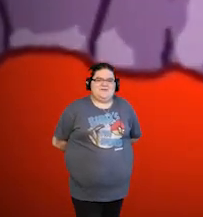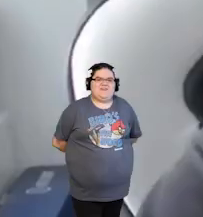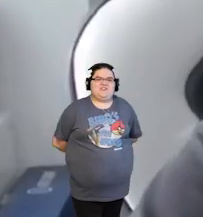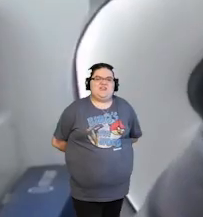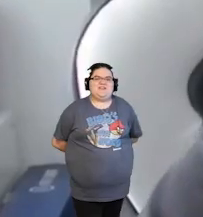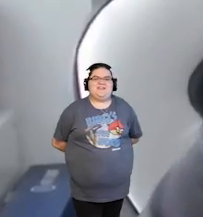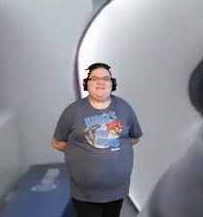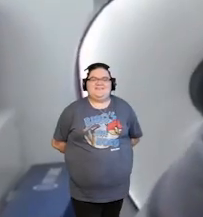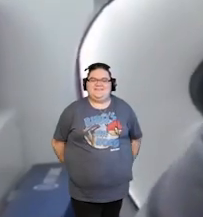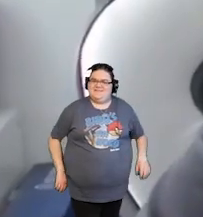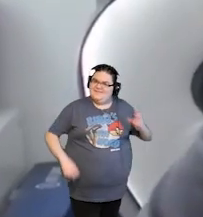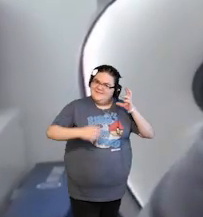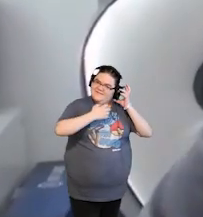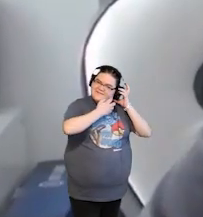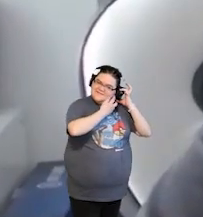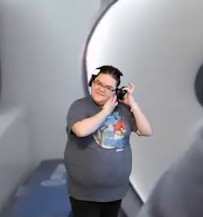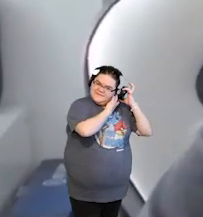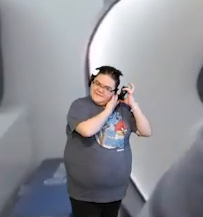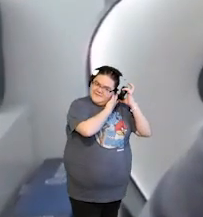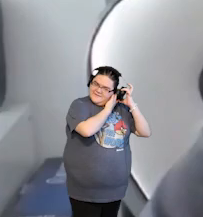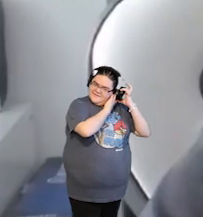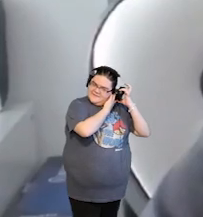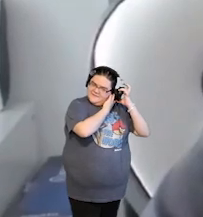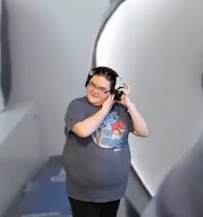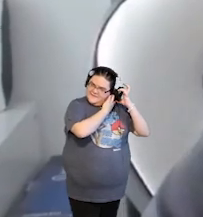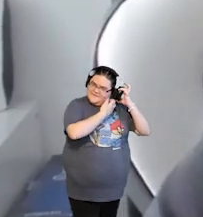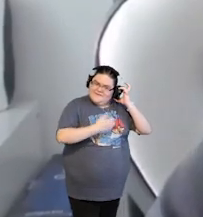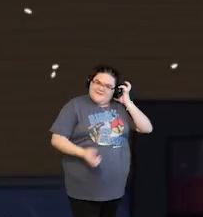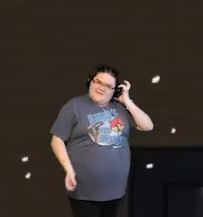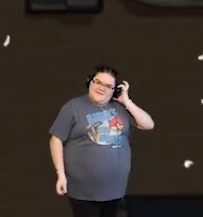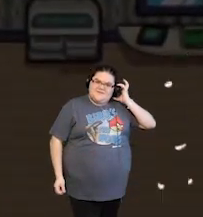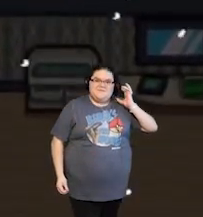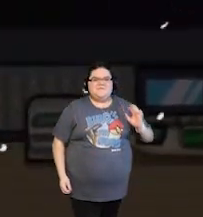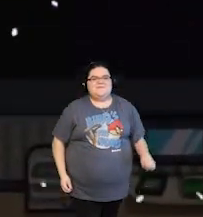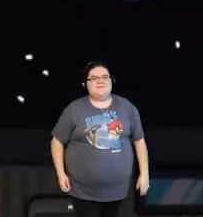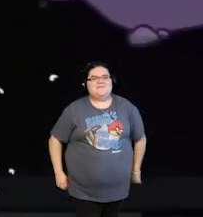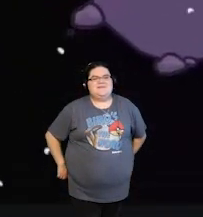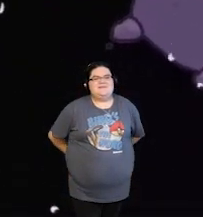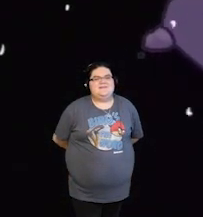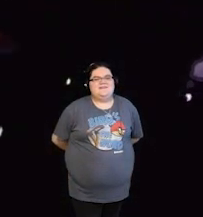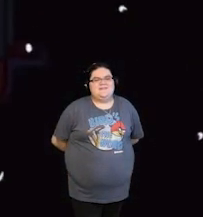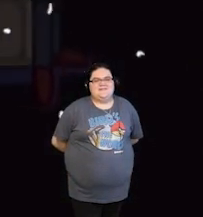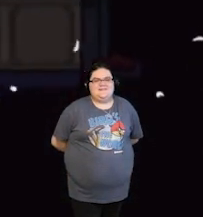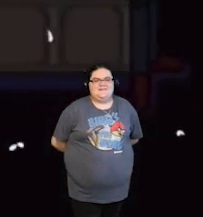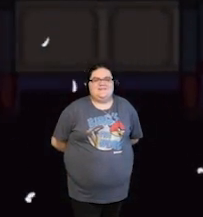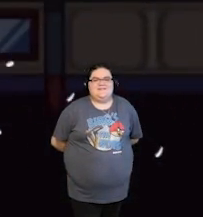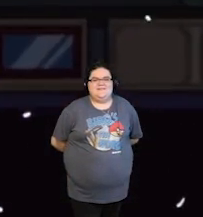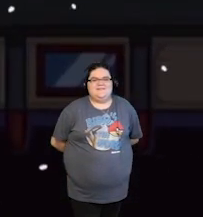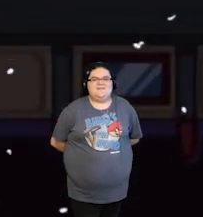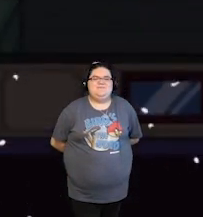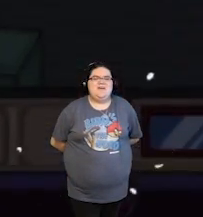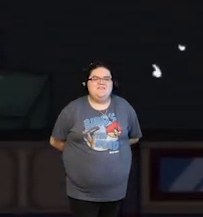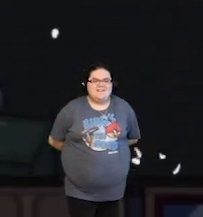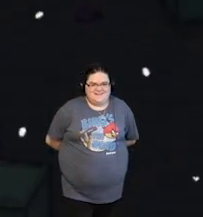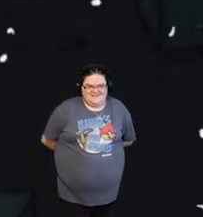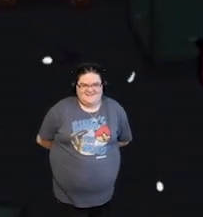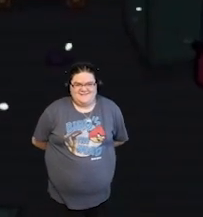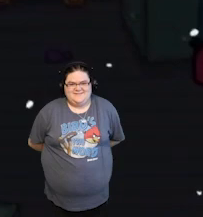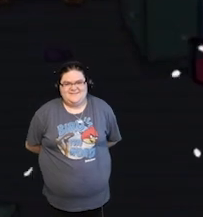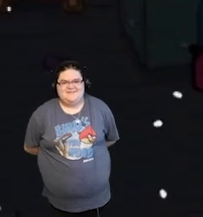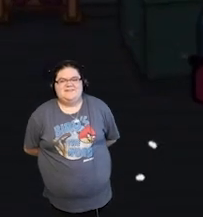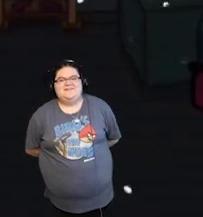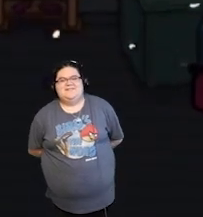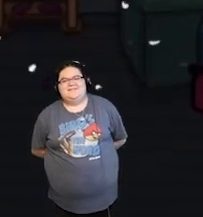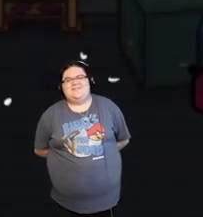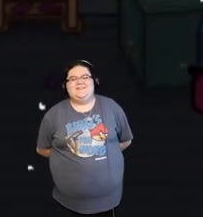Rice gum on the ejected. Bro, that's why he was on kill cooldown, bro. It makes sense why he was moving so booky. So booky. He just